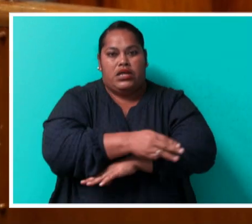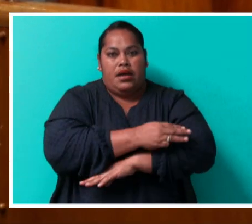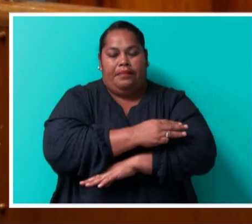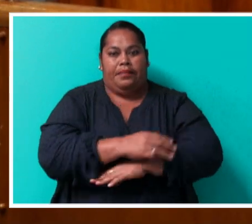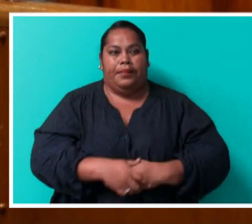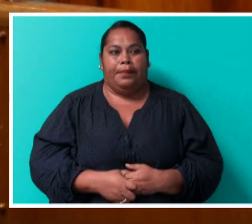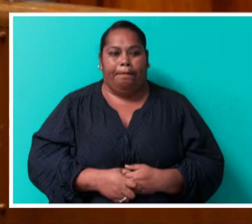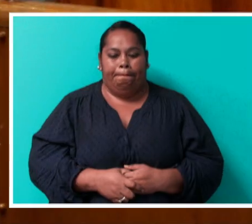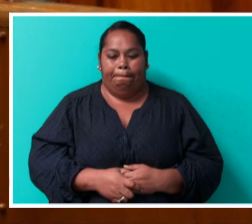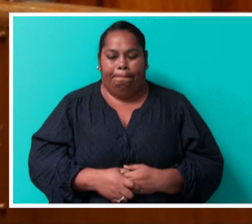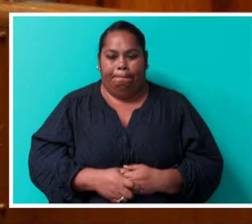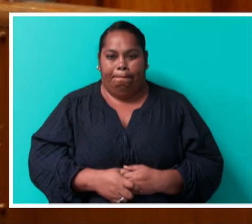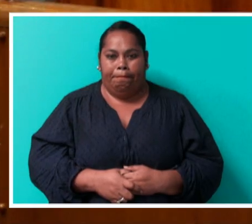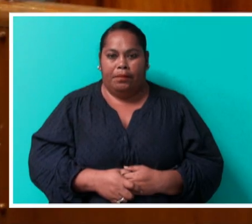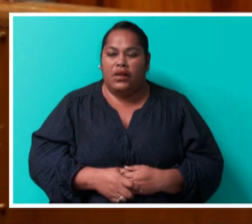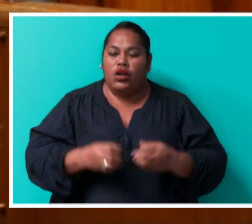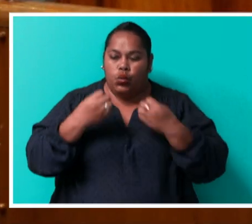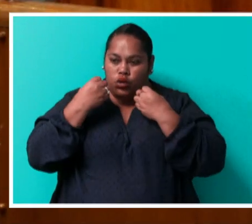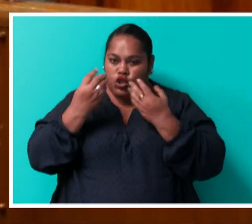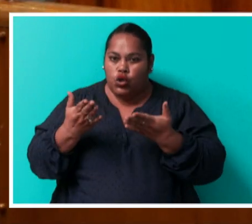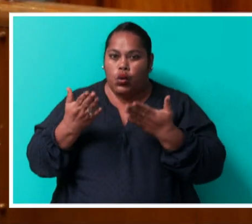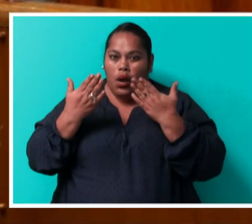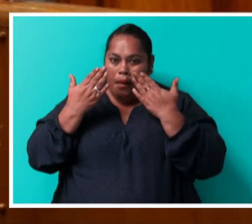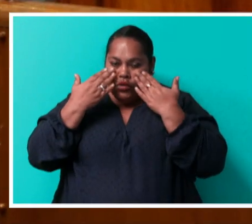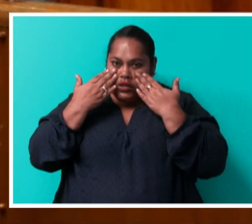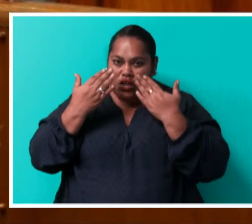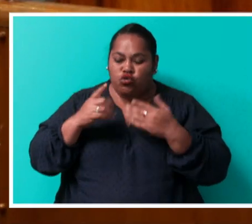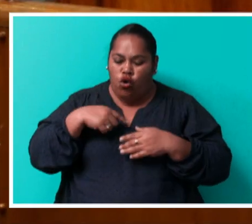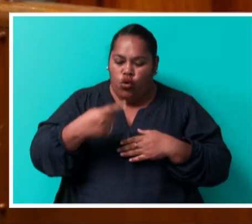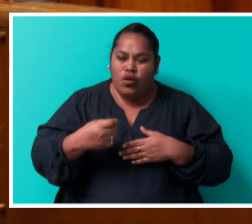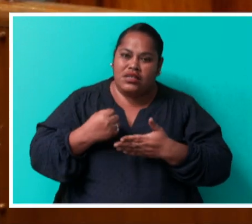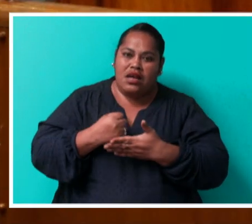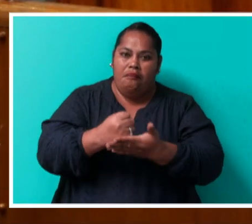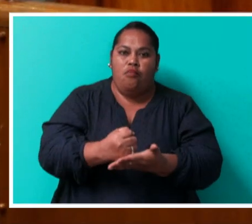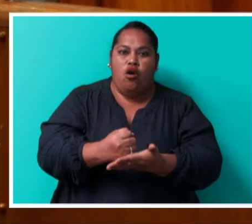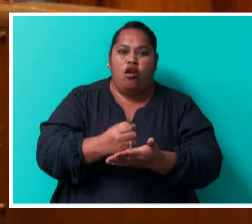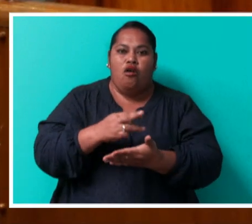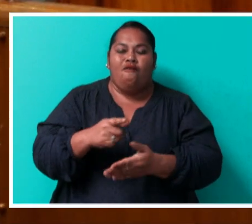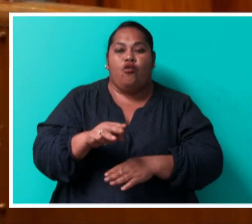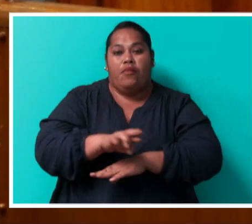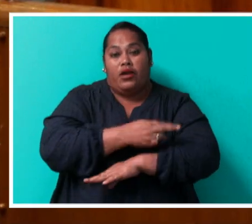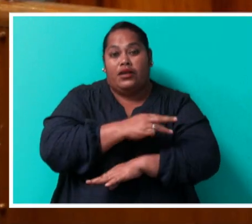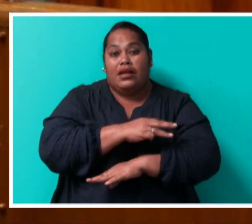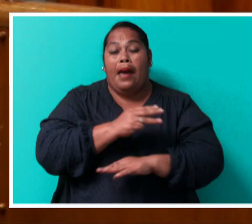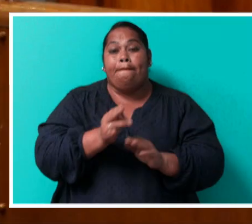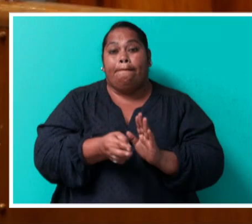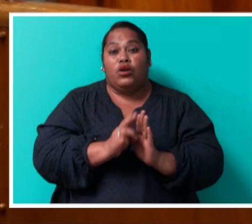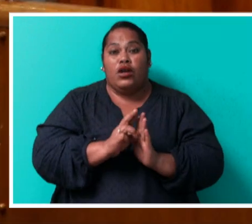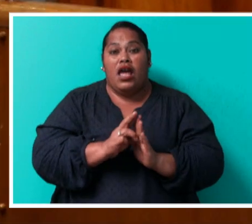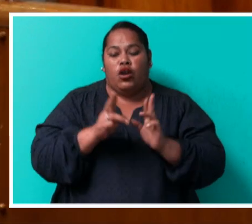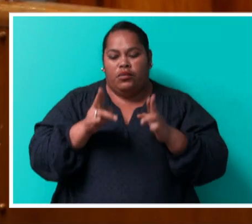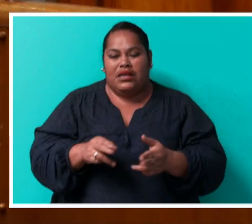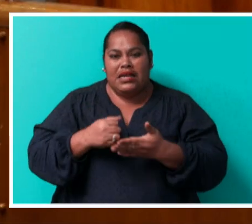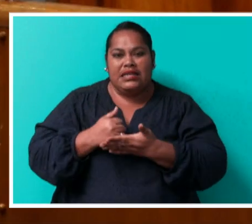Fiji showed its appreciation to Japan's ongoing support towards enhancing maritime resilience and humanitarian assistance across